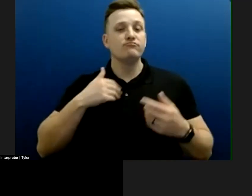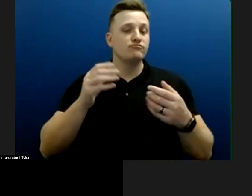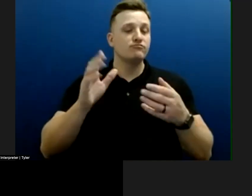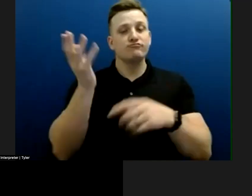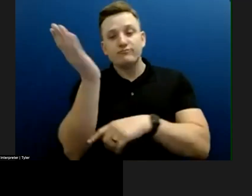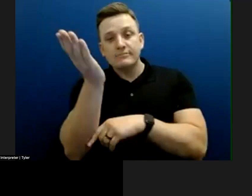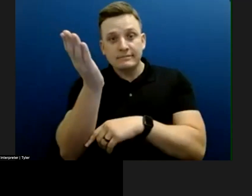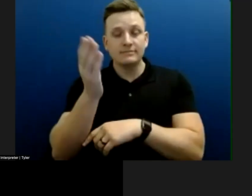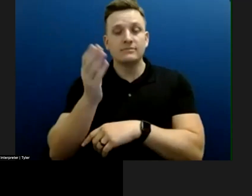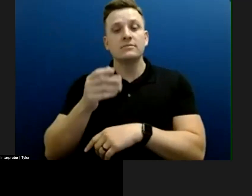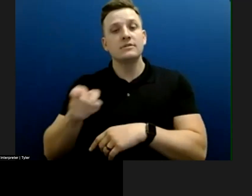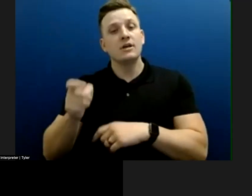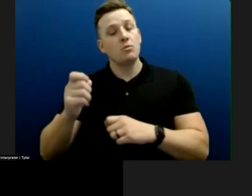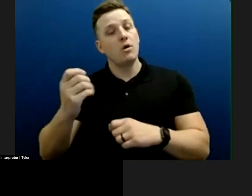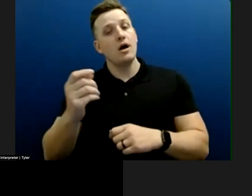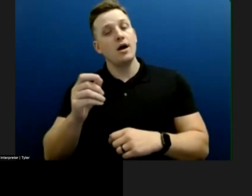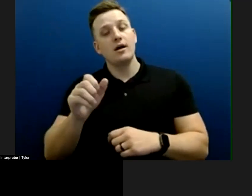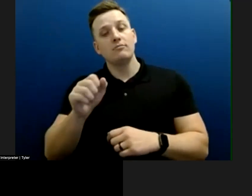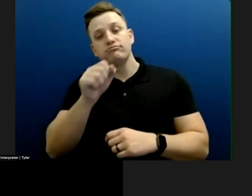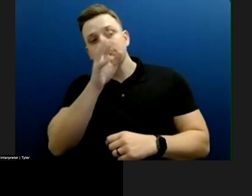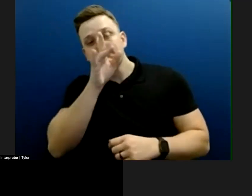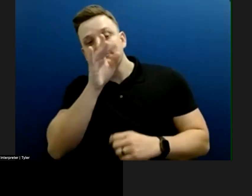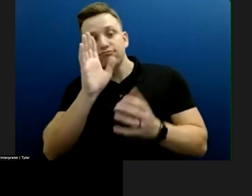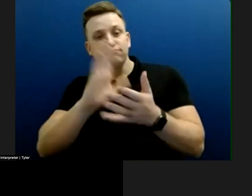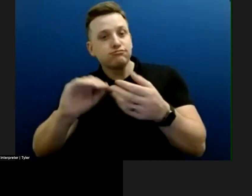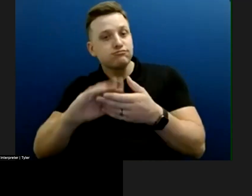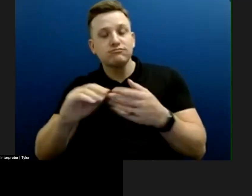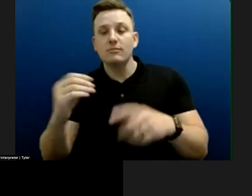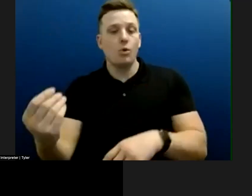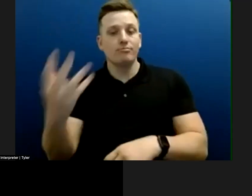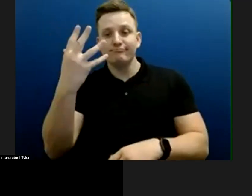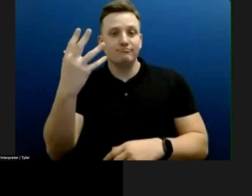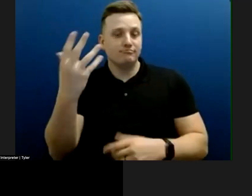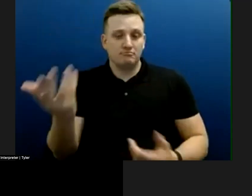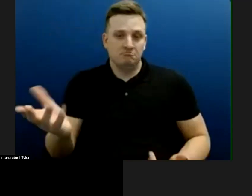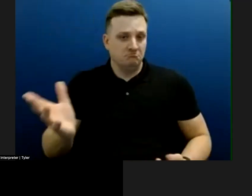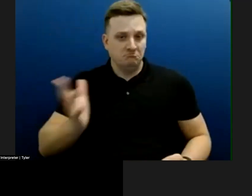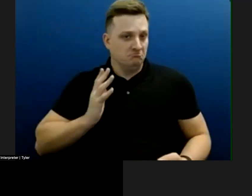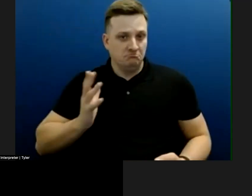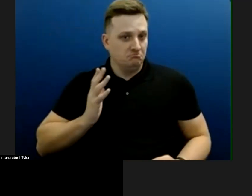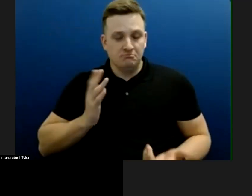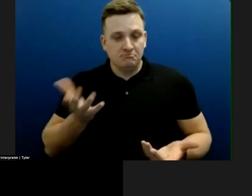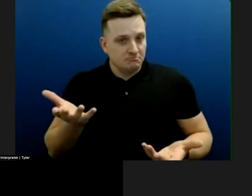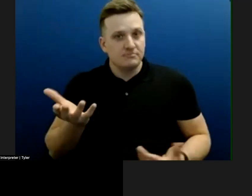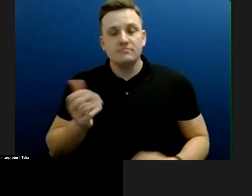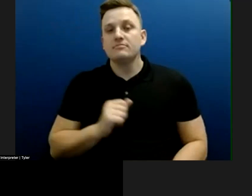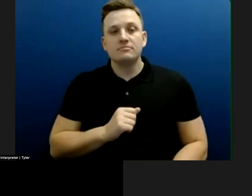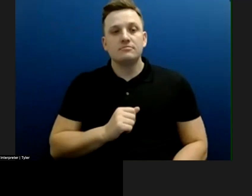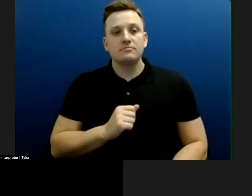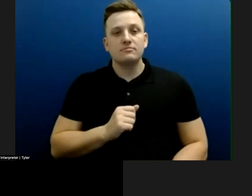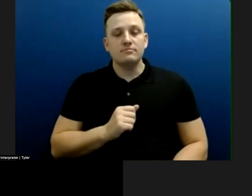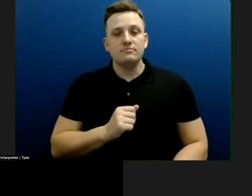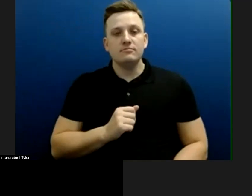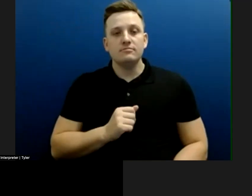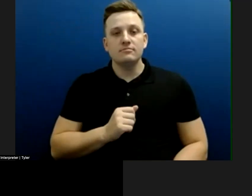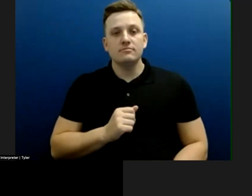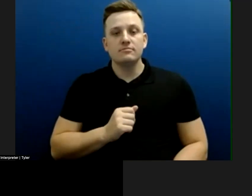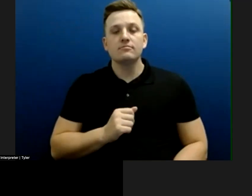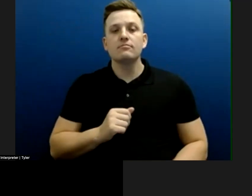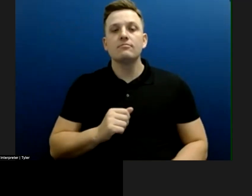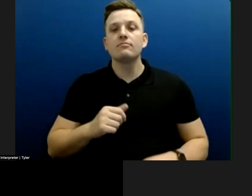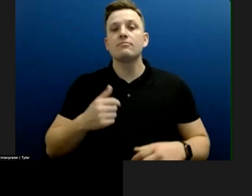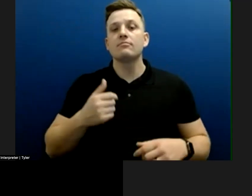want to speak those questions or come onto the screen. And at various